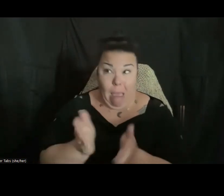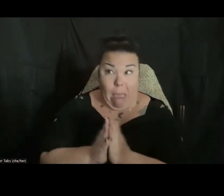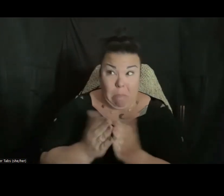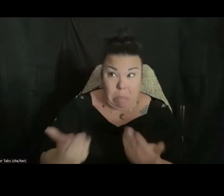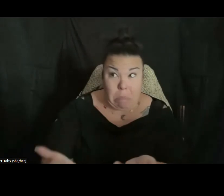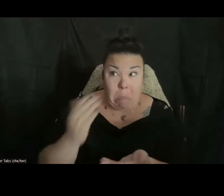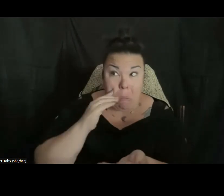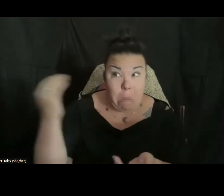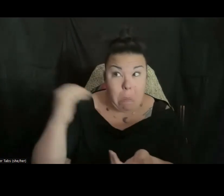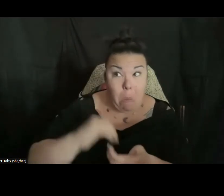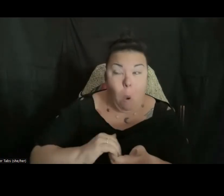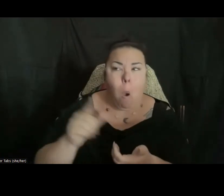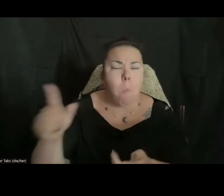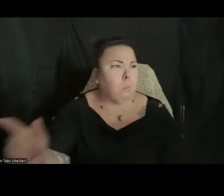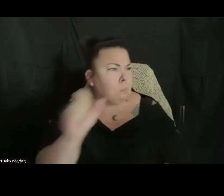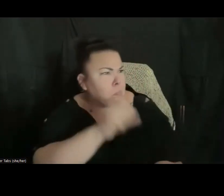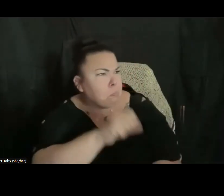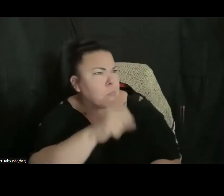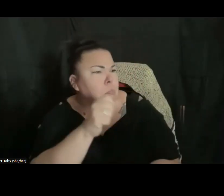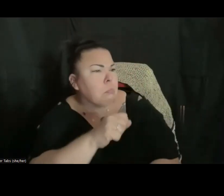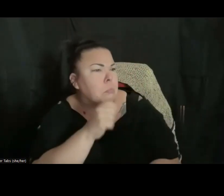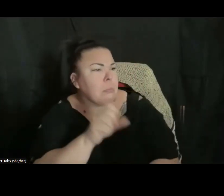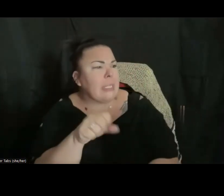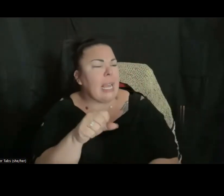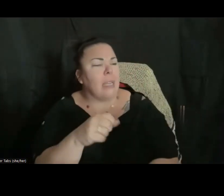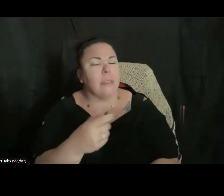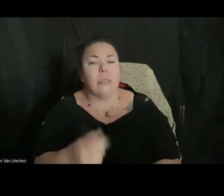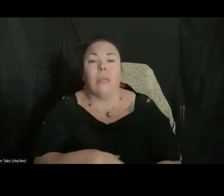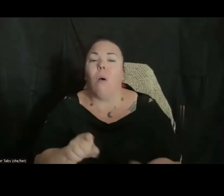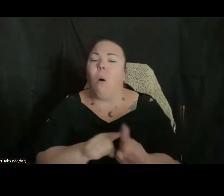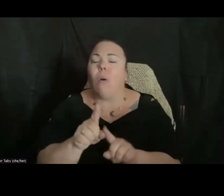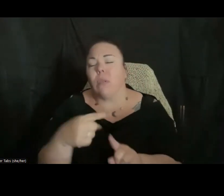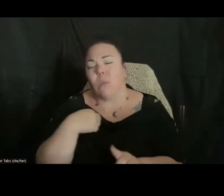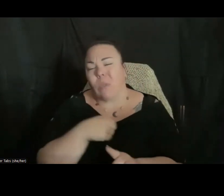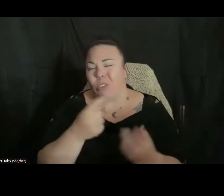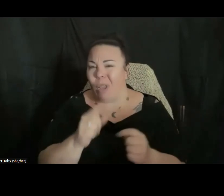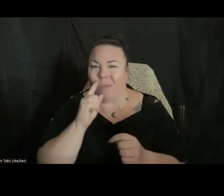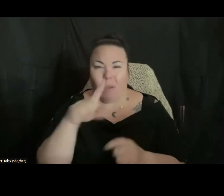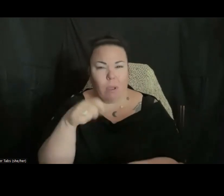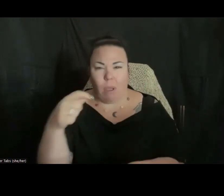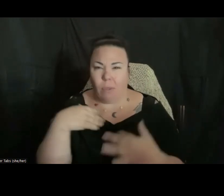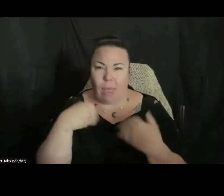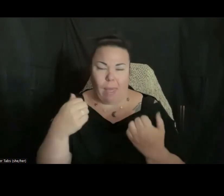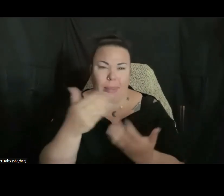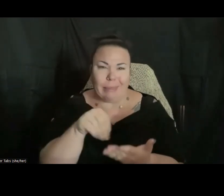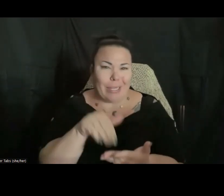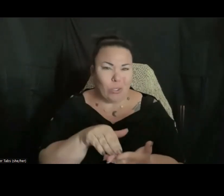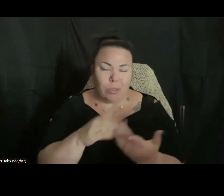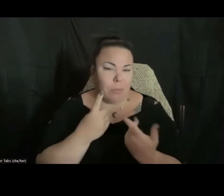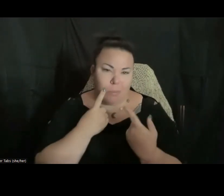time came. And we also attempted to make partnerships with other health centers that didn't work out. And that's just